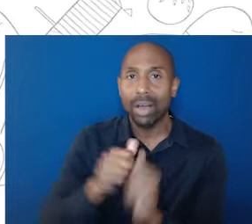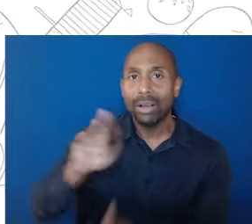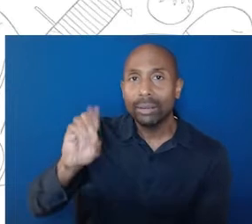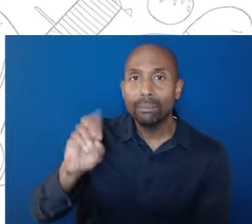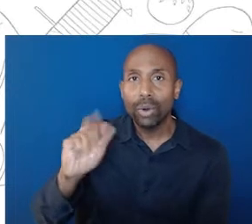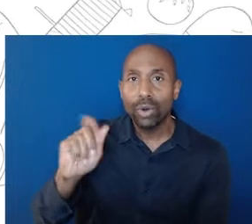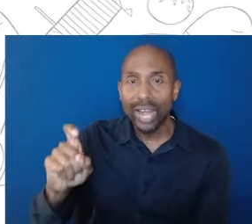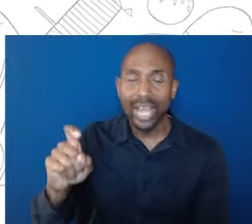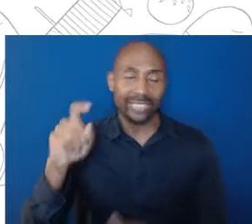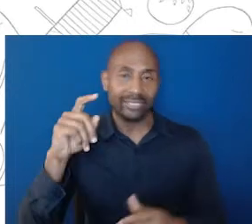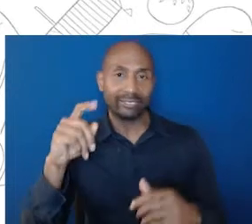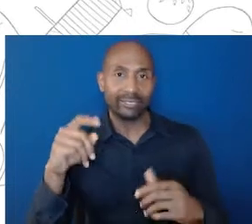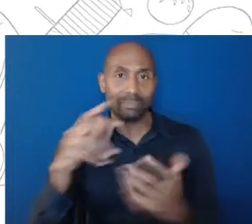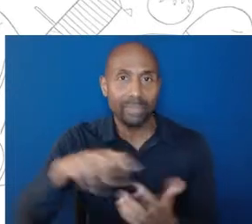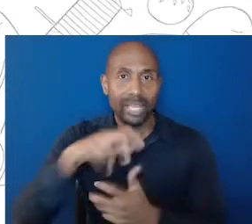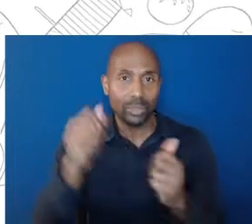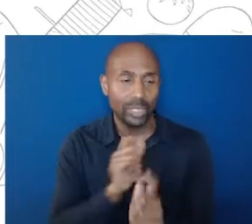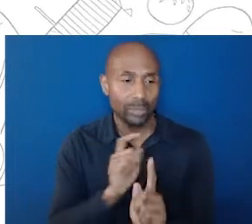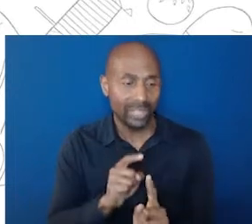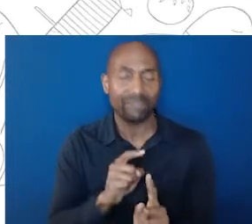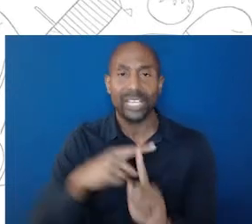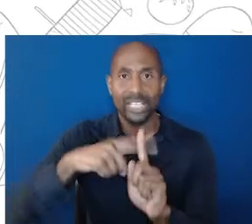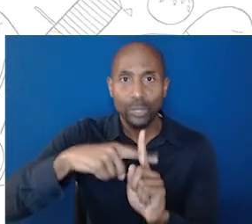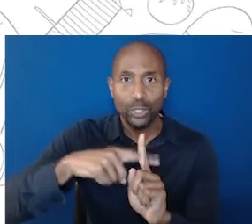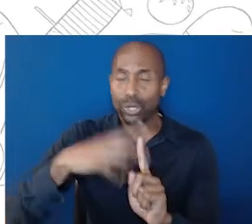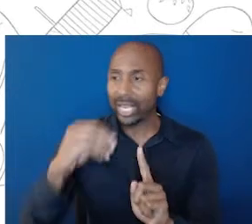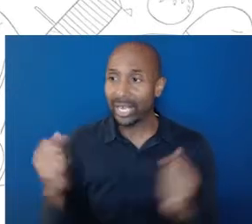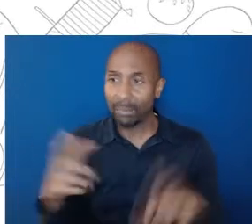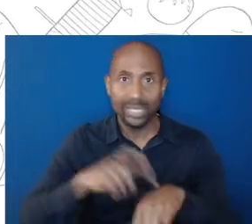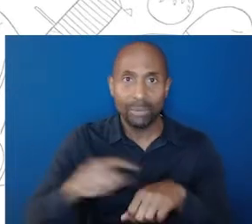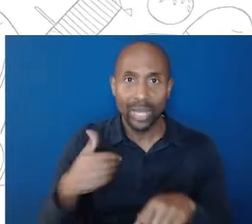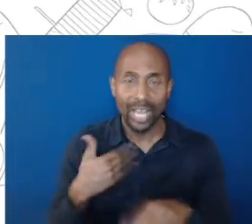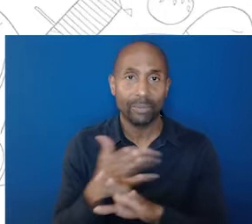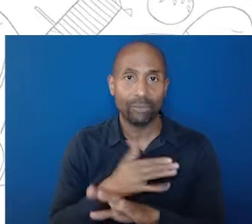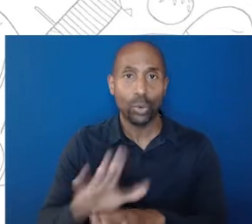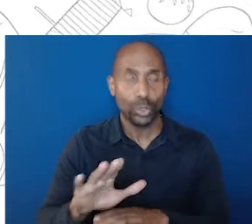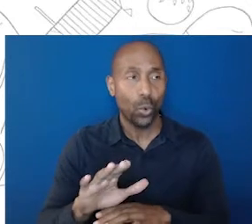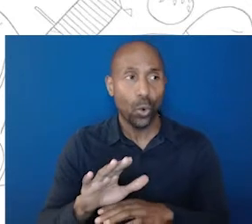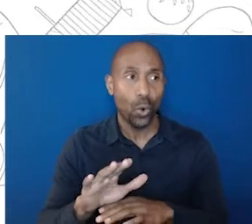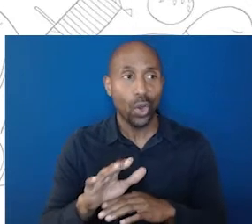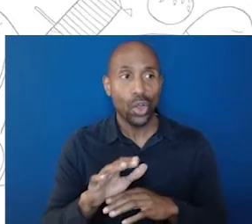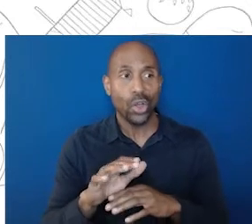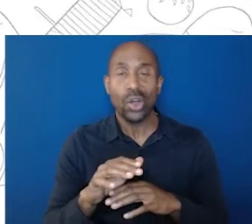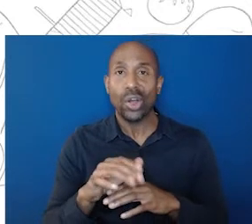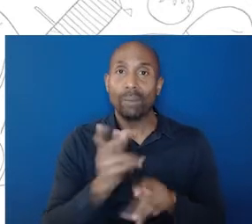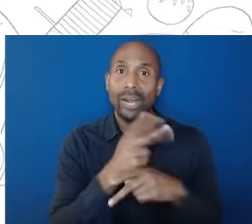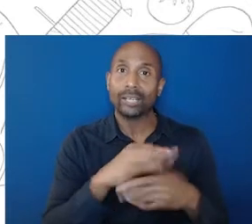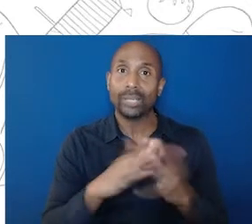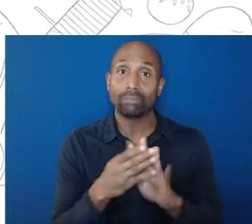how the borax is interacting with the certain temperature and how much time you have until your piece is like mush